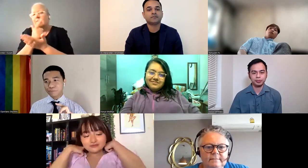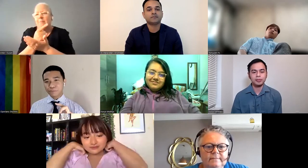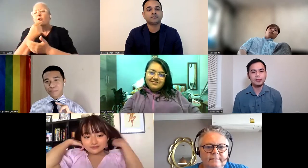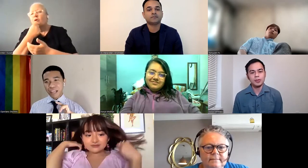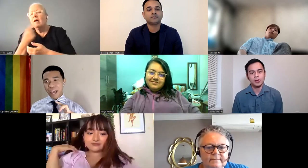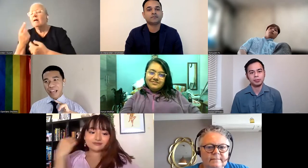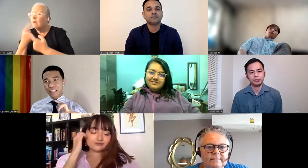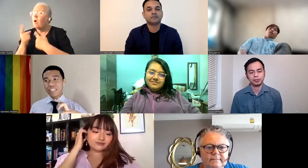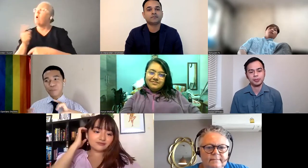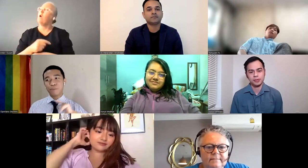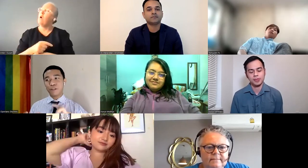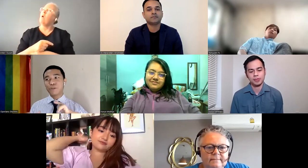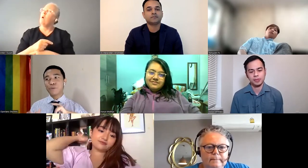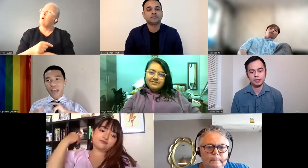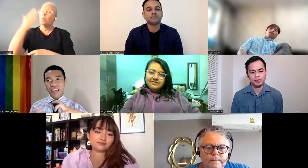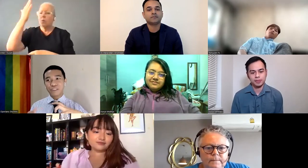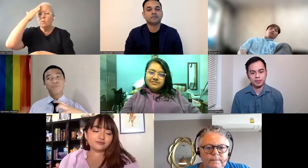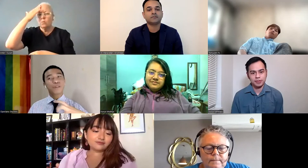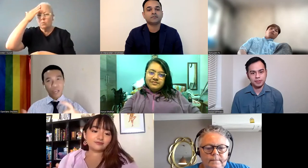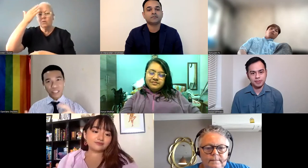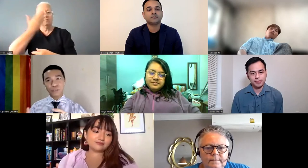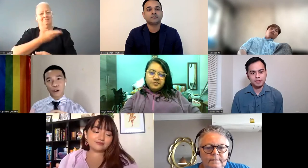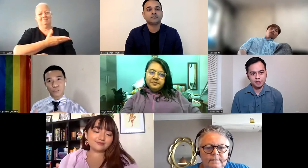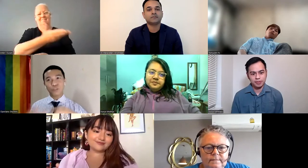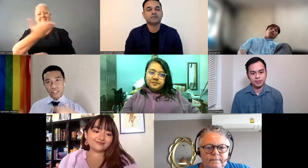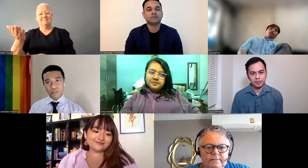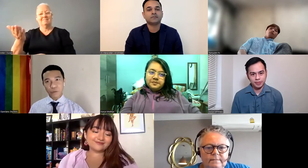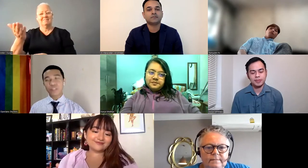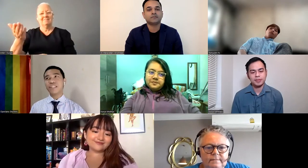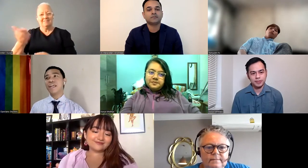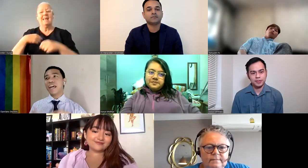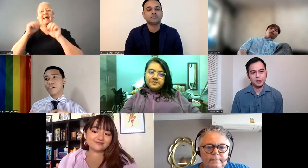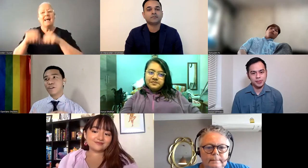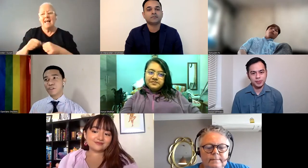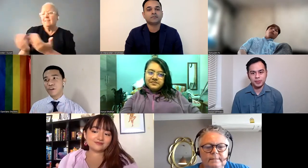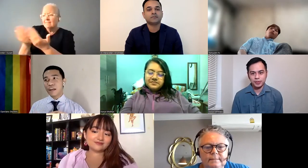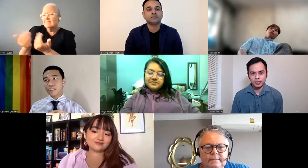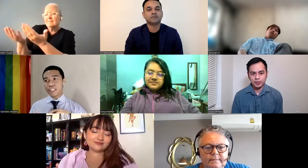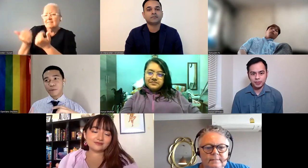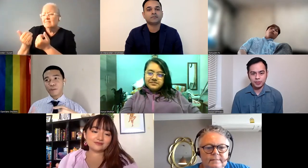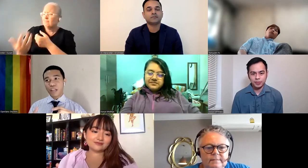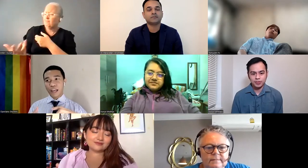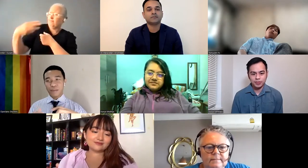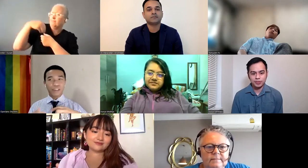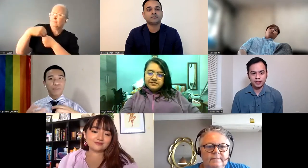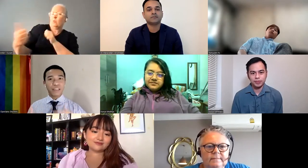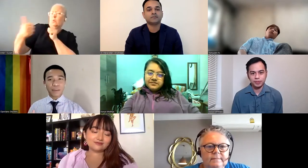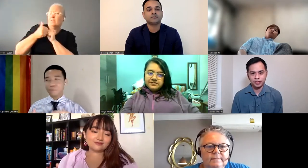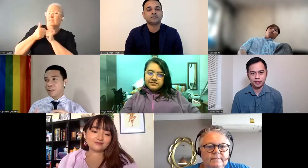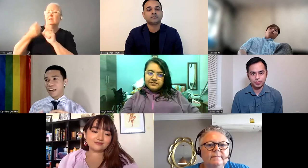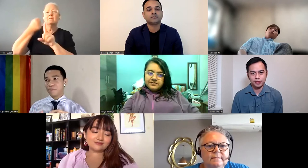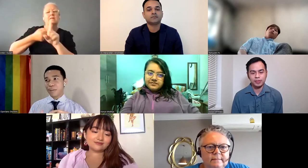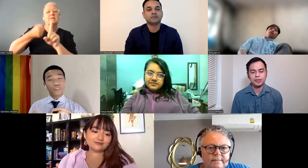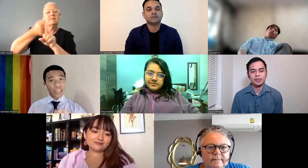that these are people whom I could persuade to also join the advocacy. And also these people, I could make